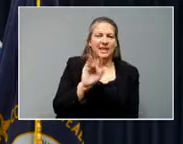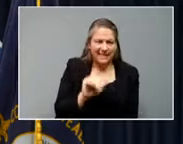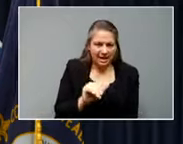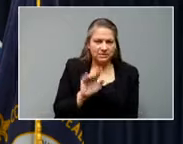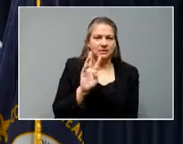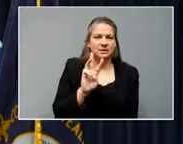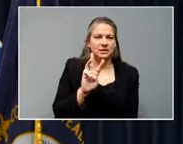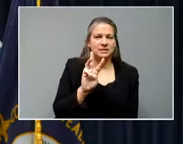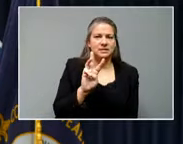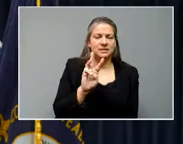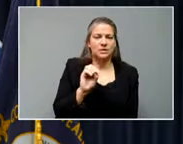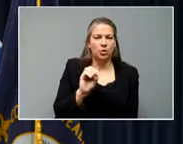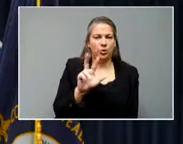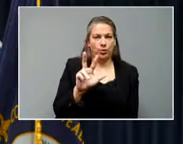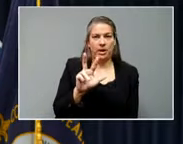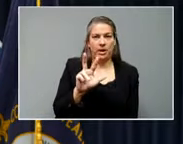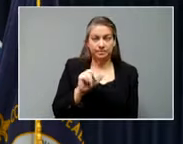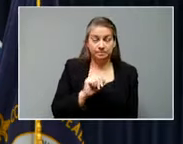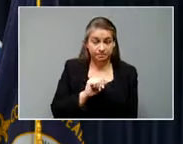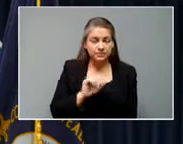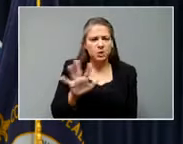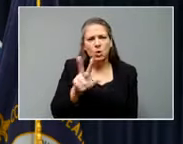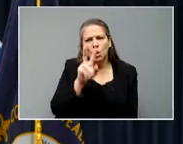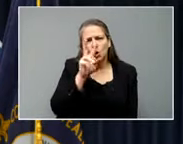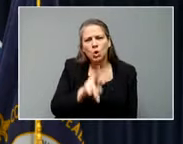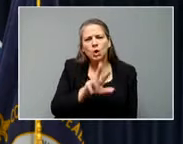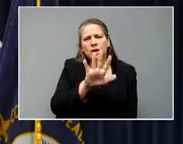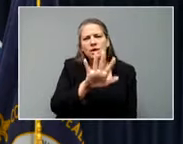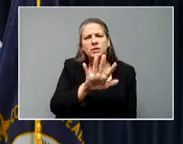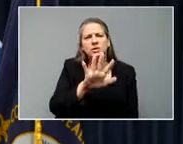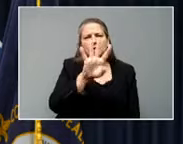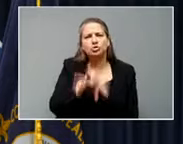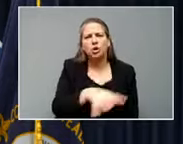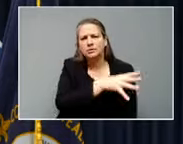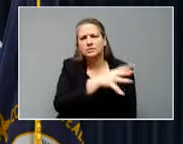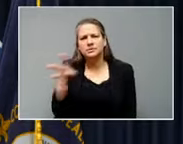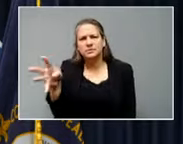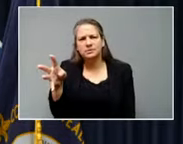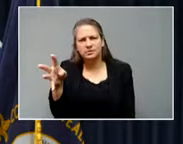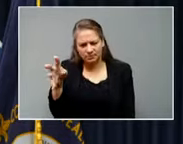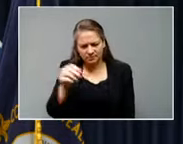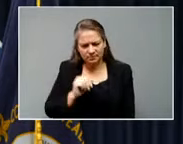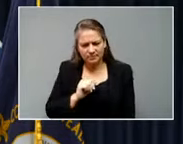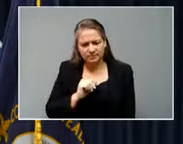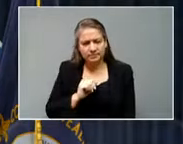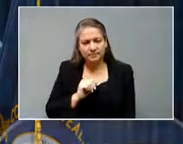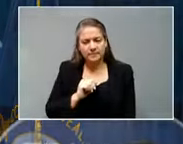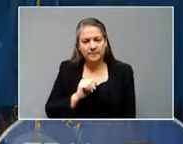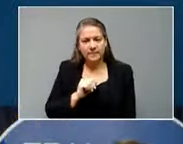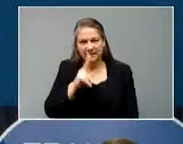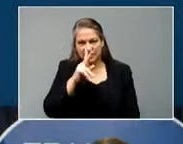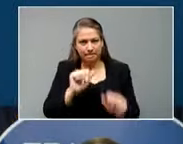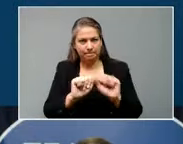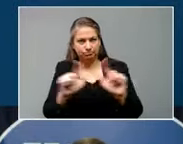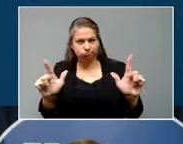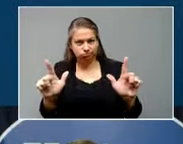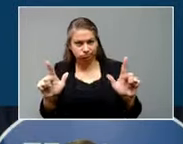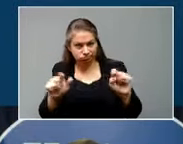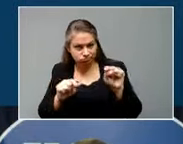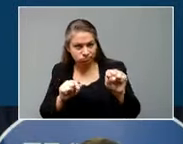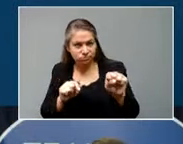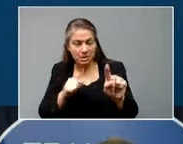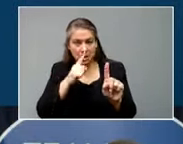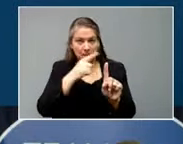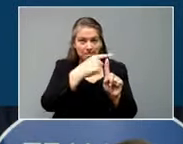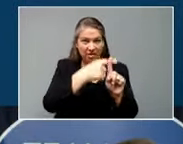8,603. So let's look at our stair stepper chart. So as you can see, we had month over month over